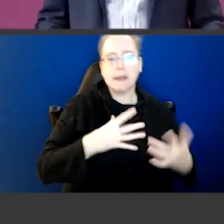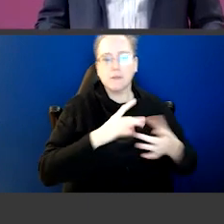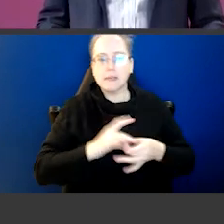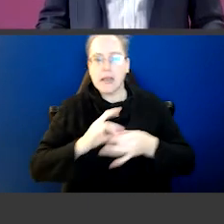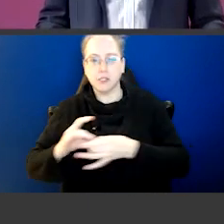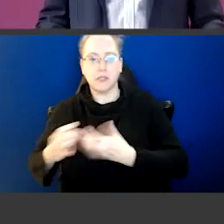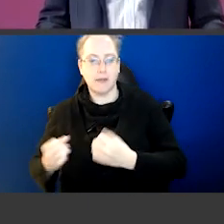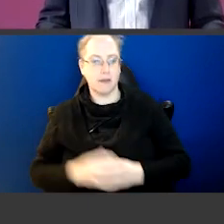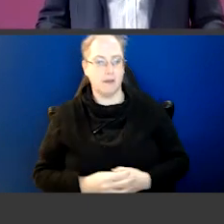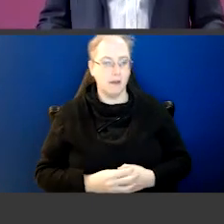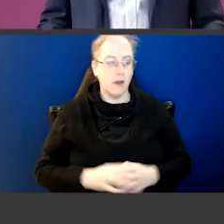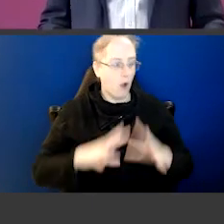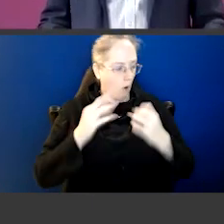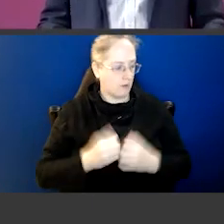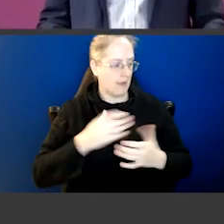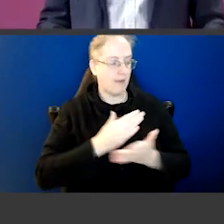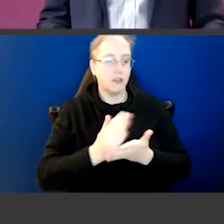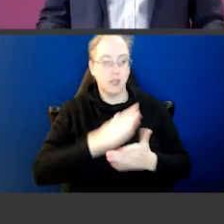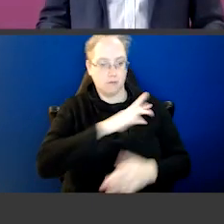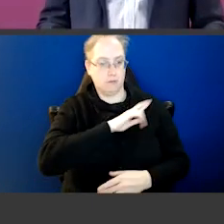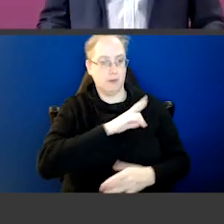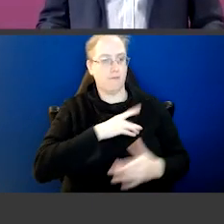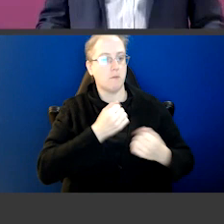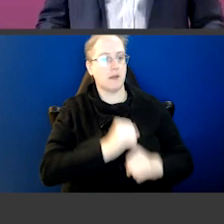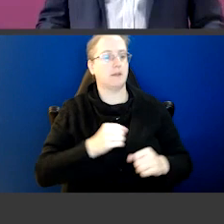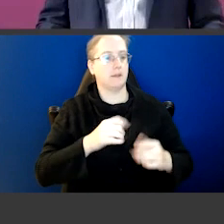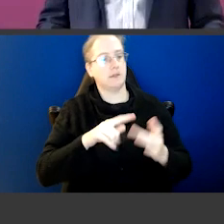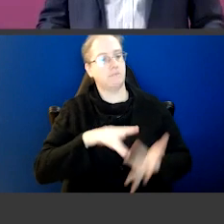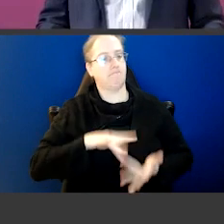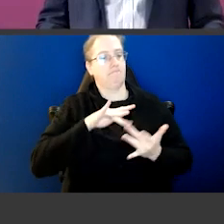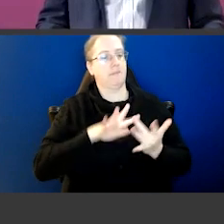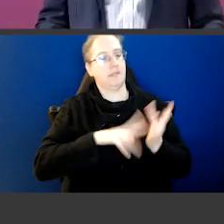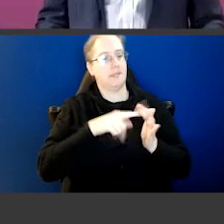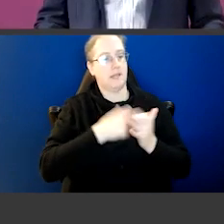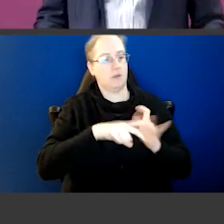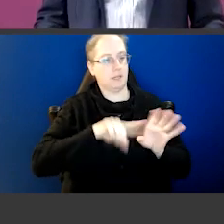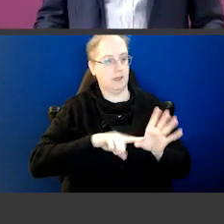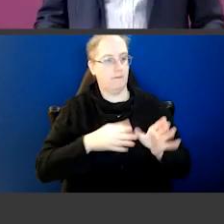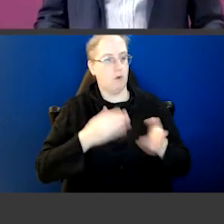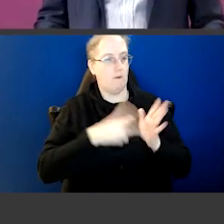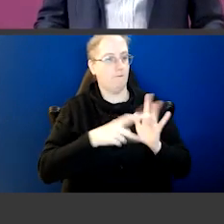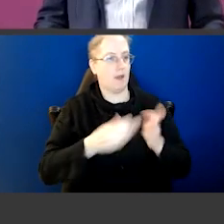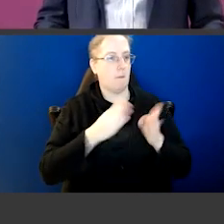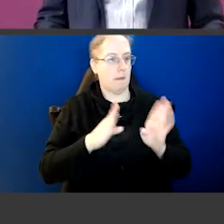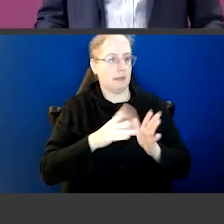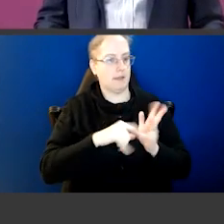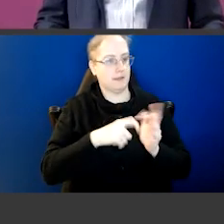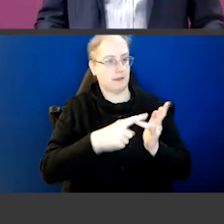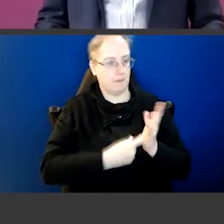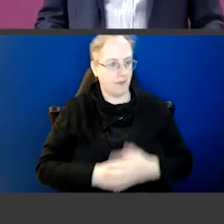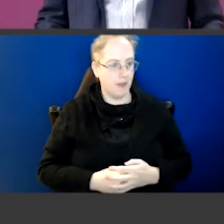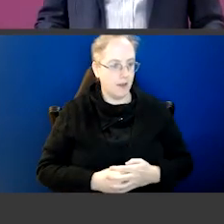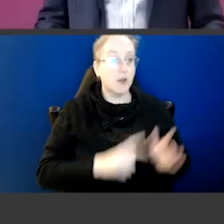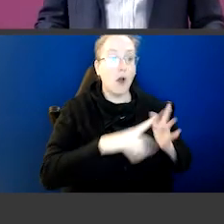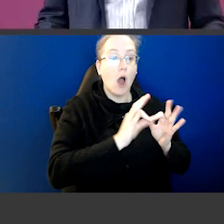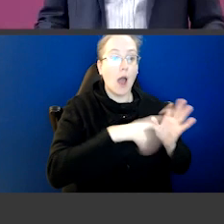overarching shared responsibility for protecting integrity in the Victorian public sector. So in addition to IBAC, the Victorian Ombudsman